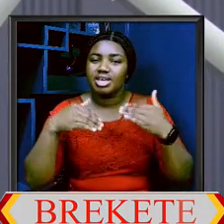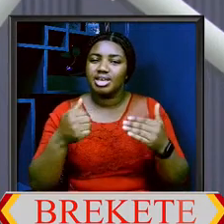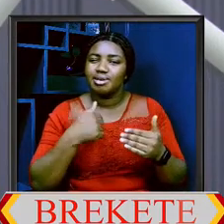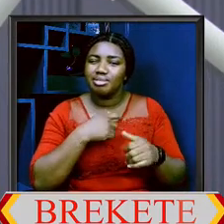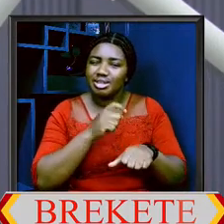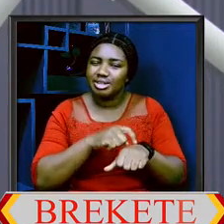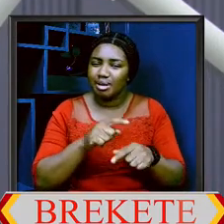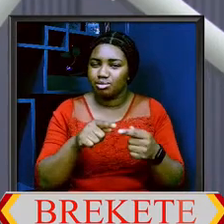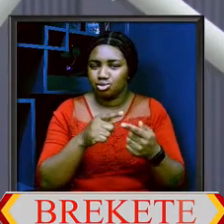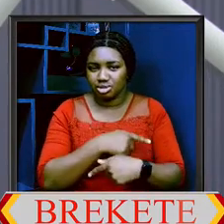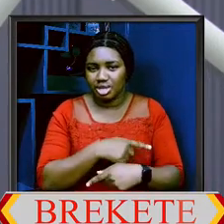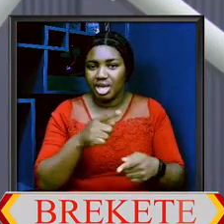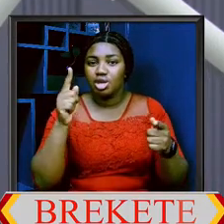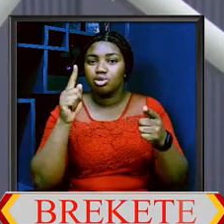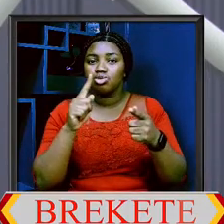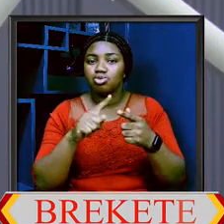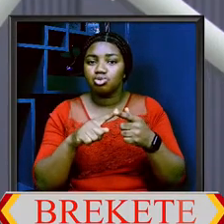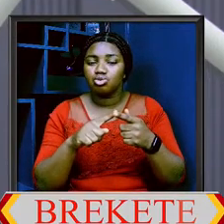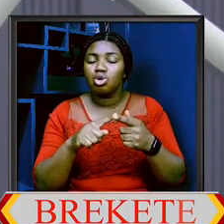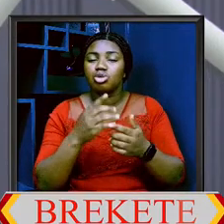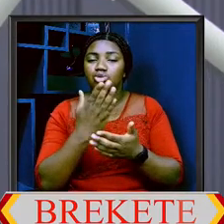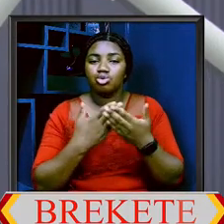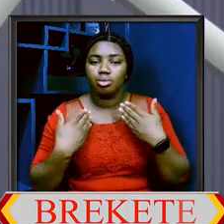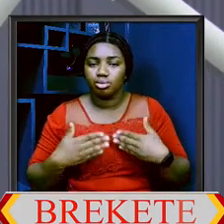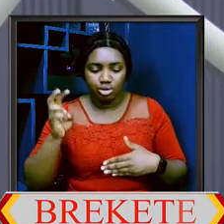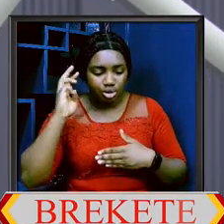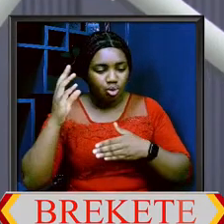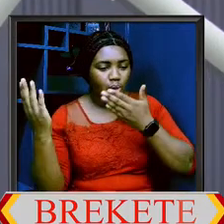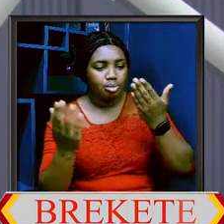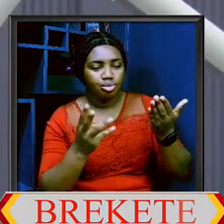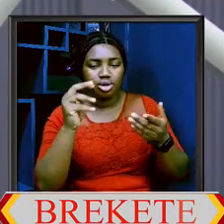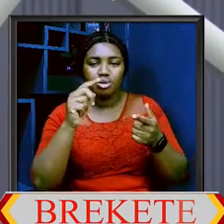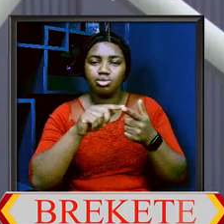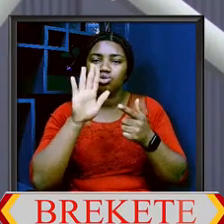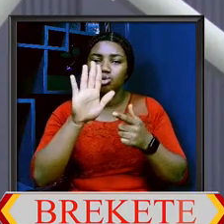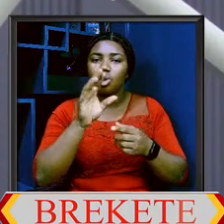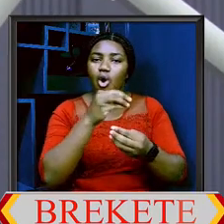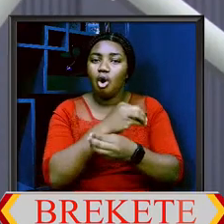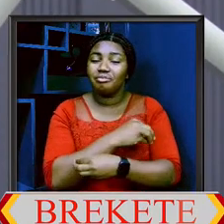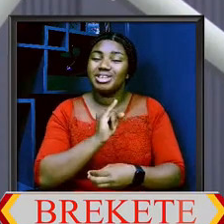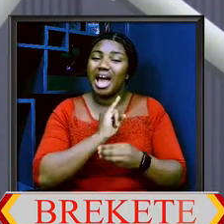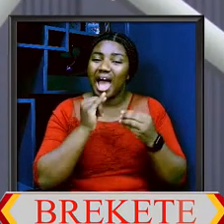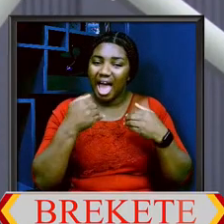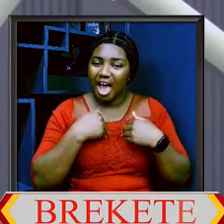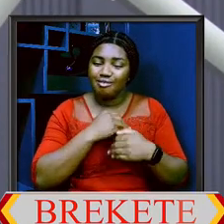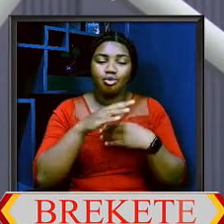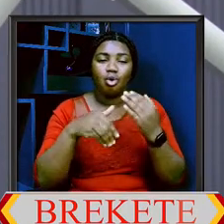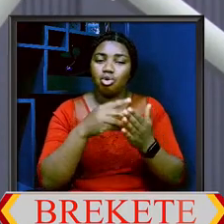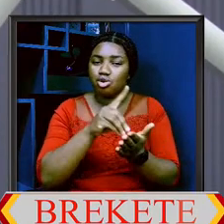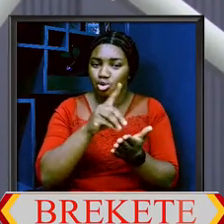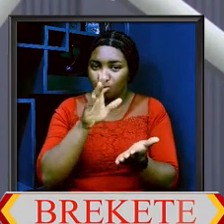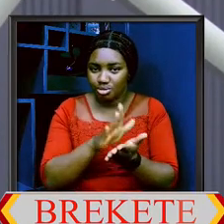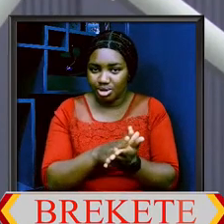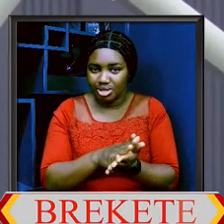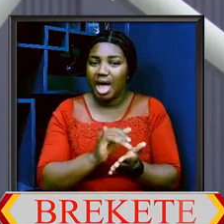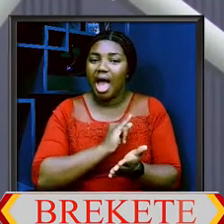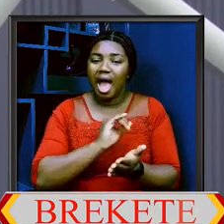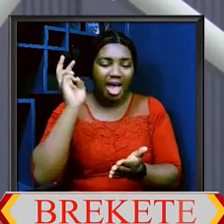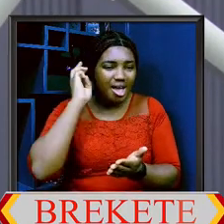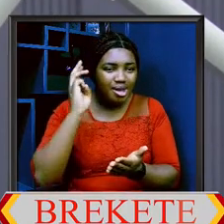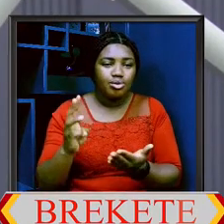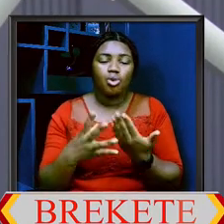me time today make I refer them somebody go bring them to your office I have all the documents here I go